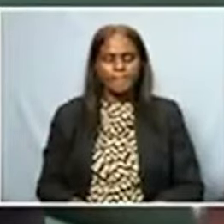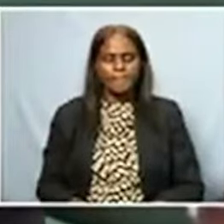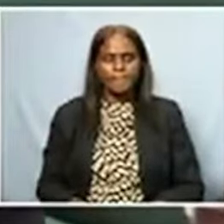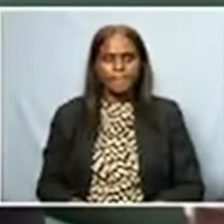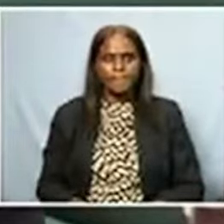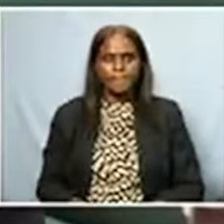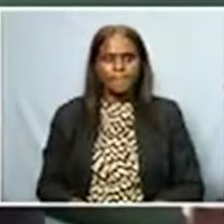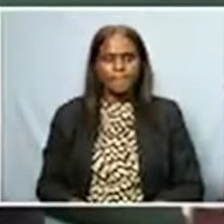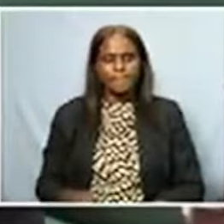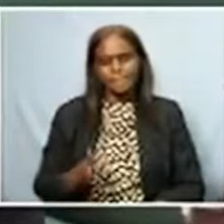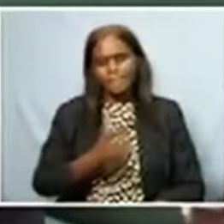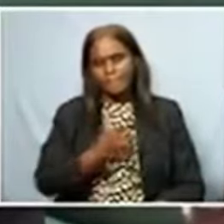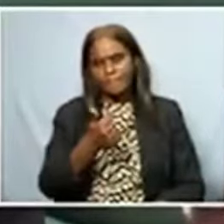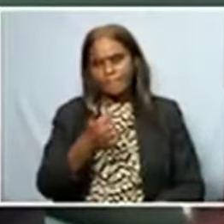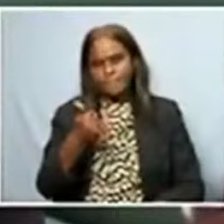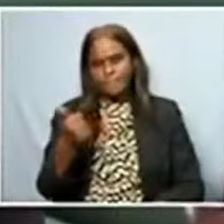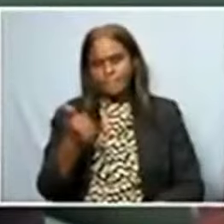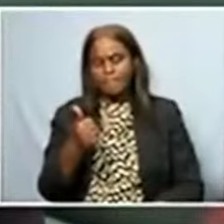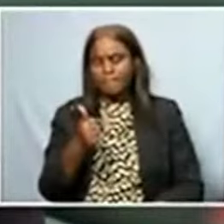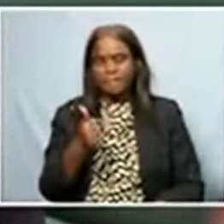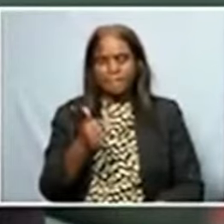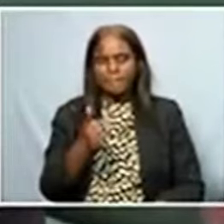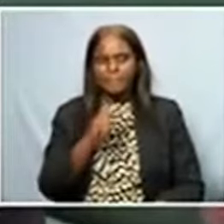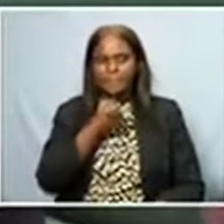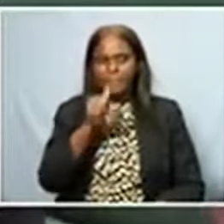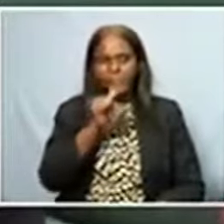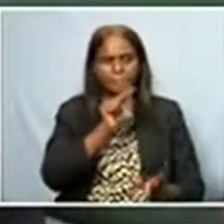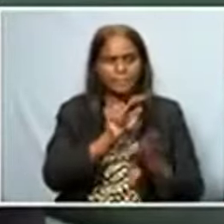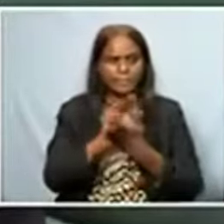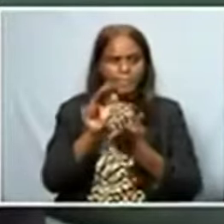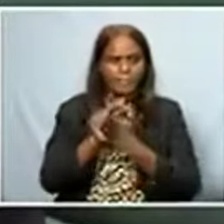So any other that hasn't been approved,